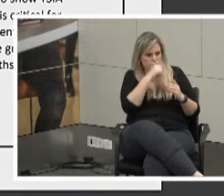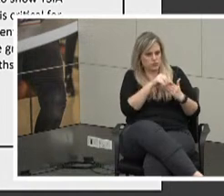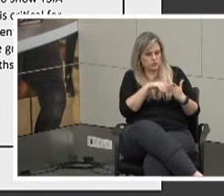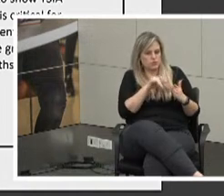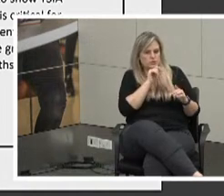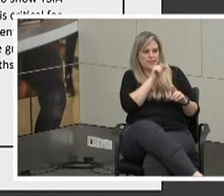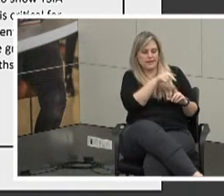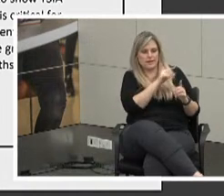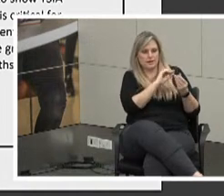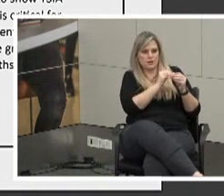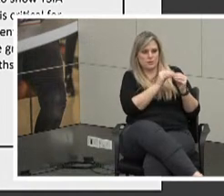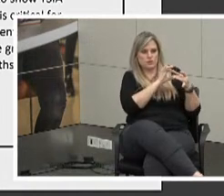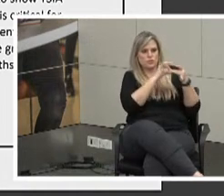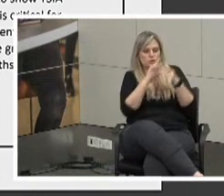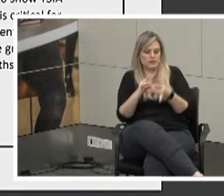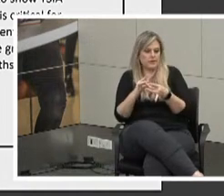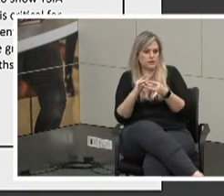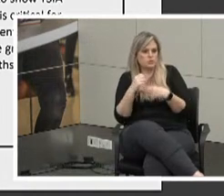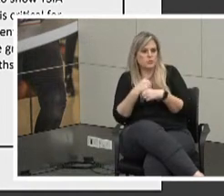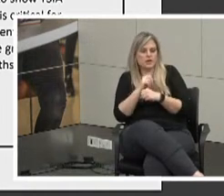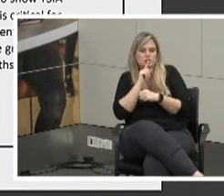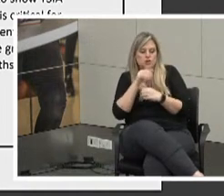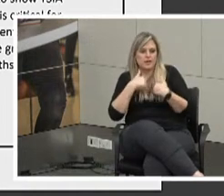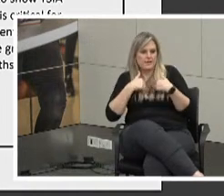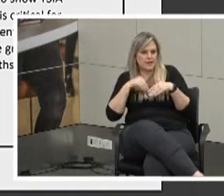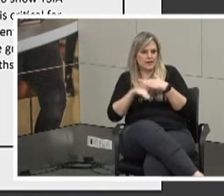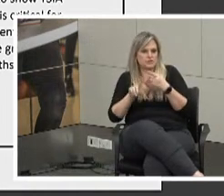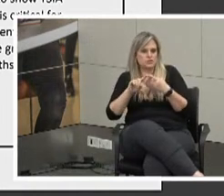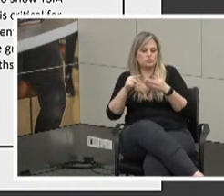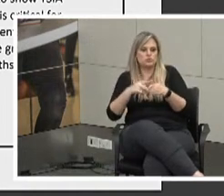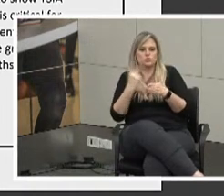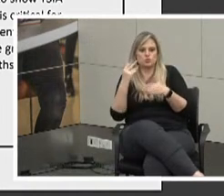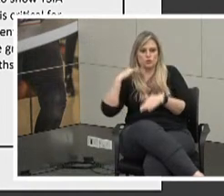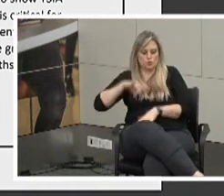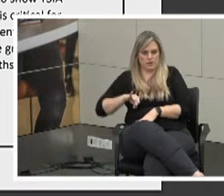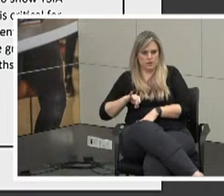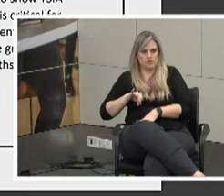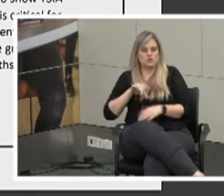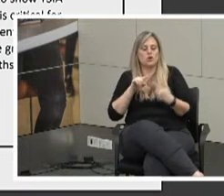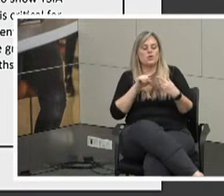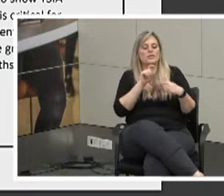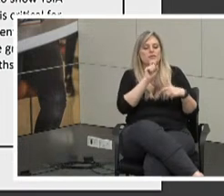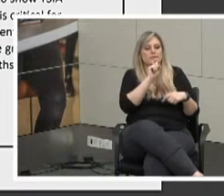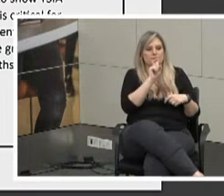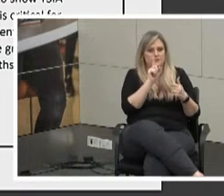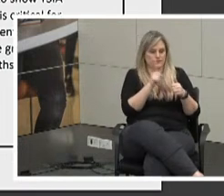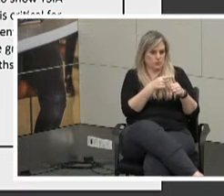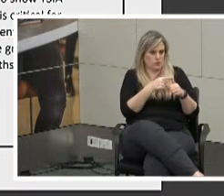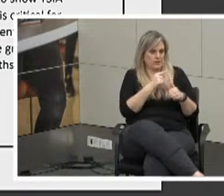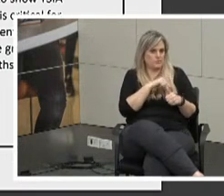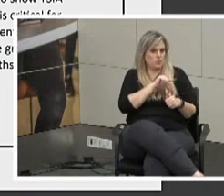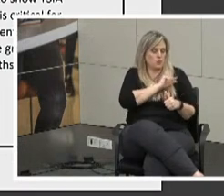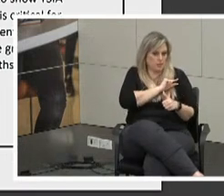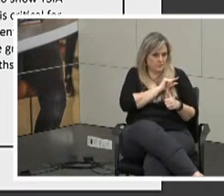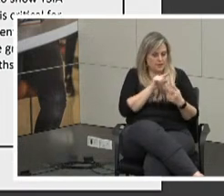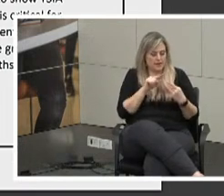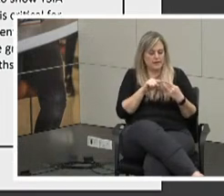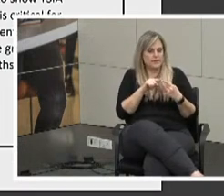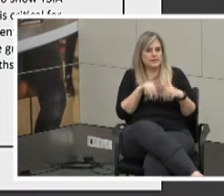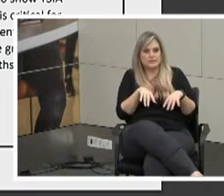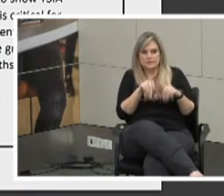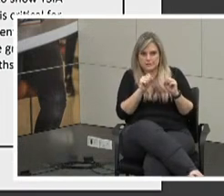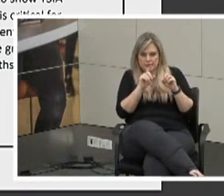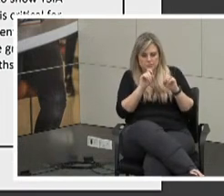relates to ensuring that they have access to dual credit and so students have to be eligible for dual credit they don't have to take one of these tests to be